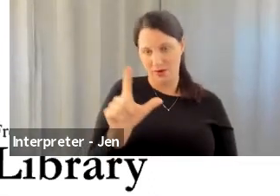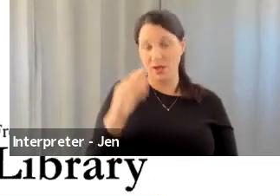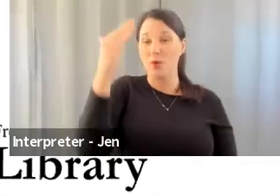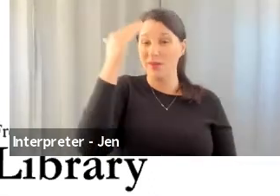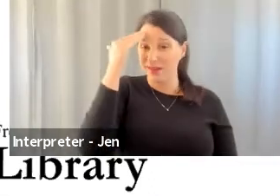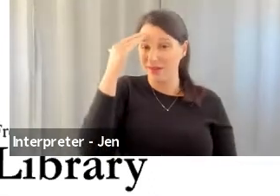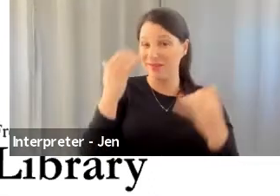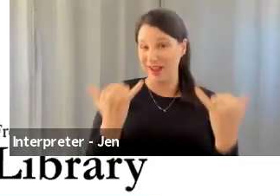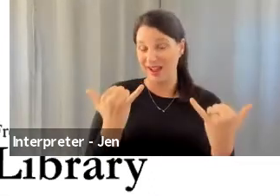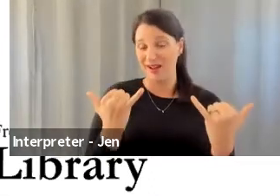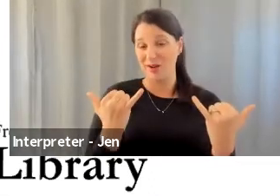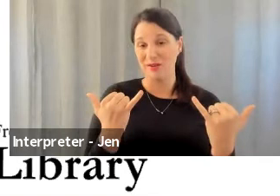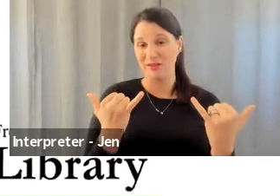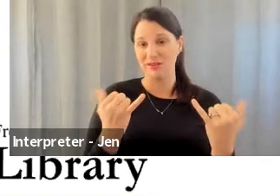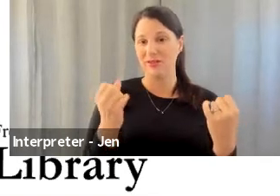for,